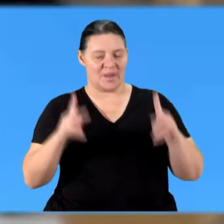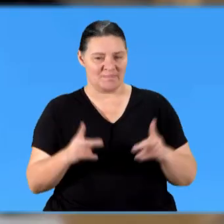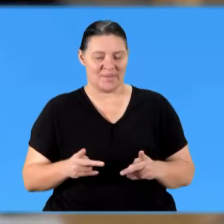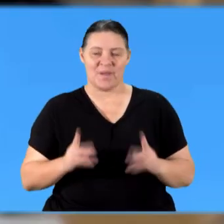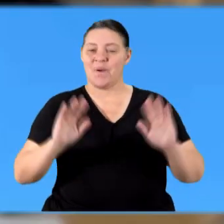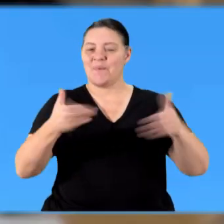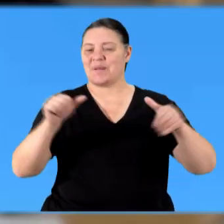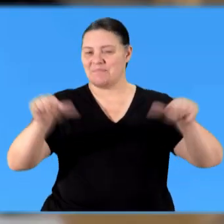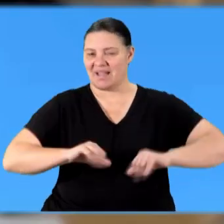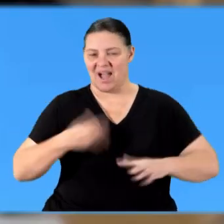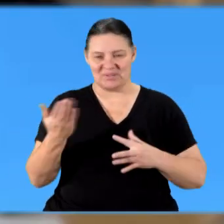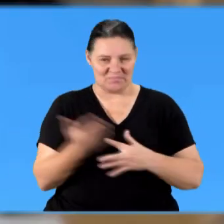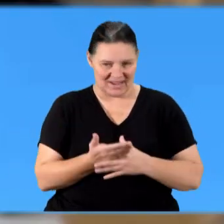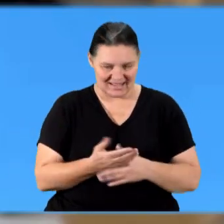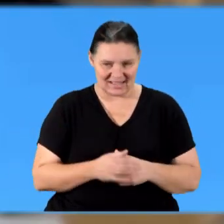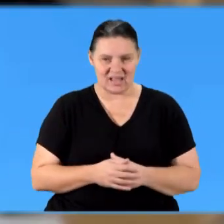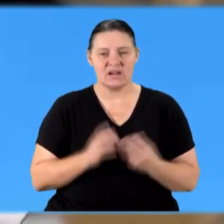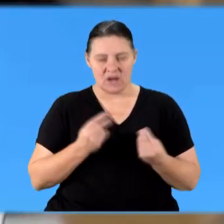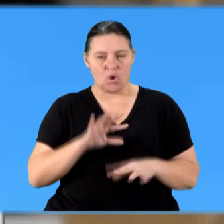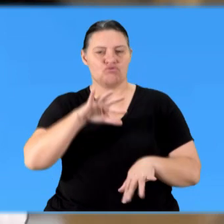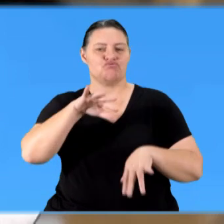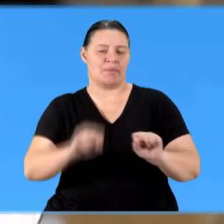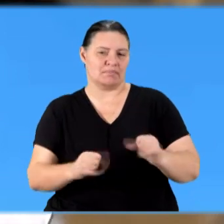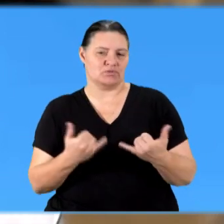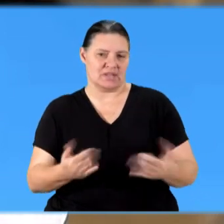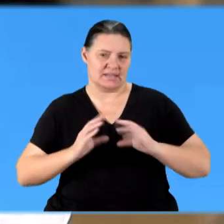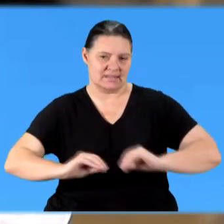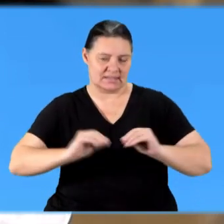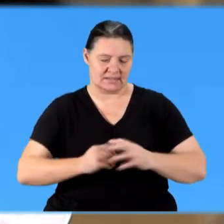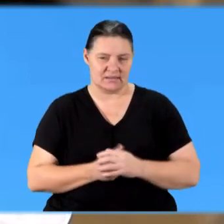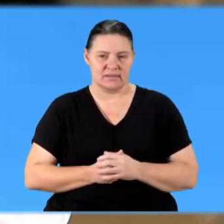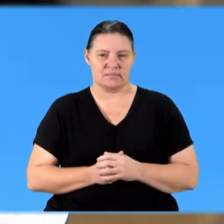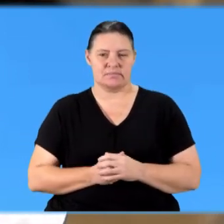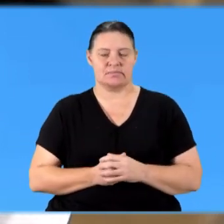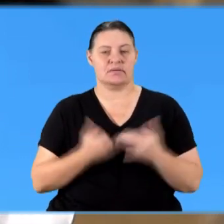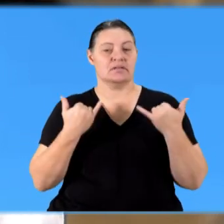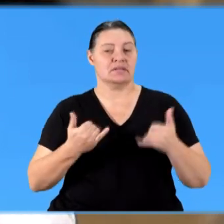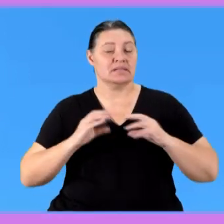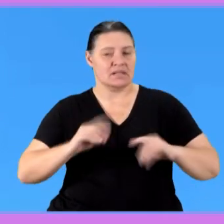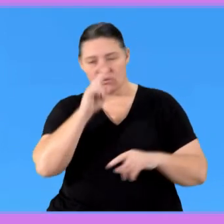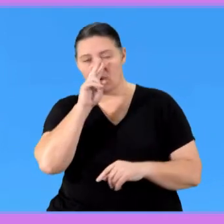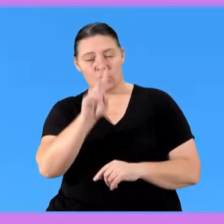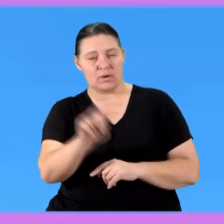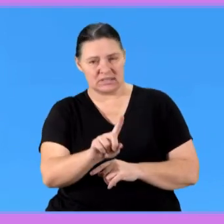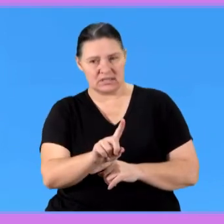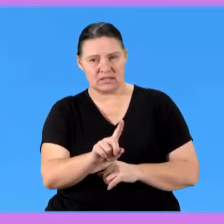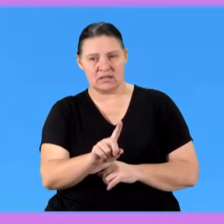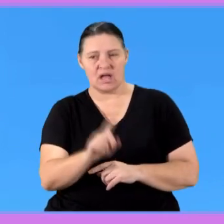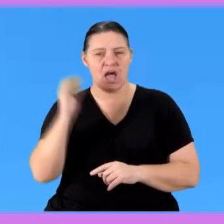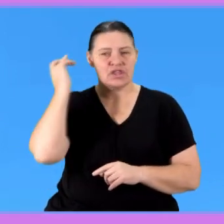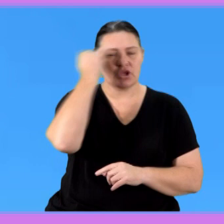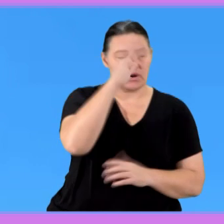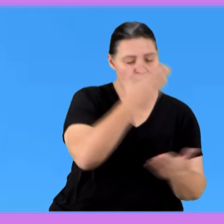All right, guys, welcome back after that short advert break. Let us quickly wrap up today's lesson. So in today's lesson, we looked at